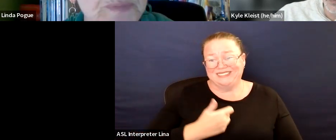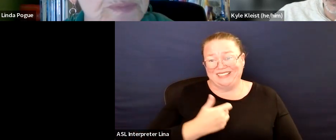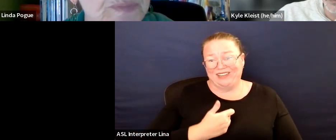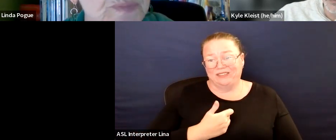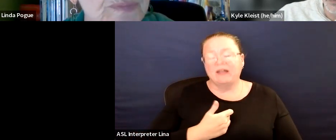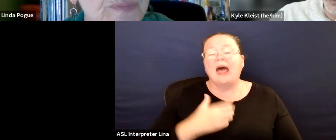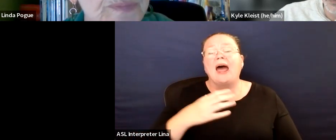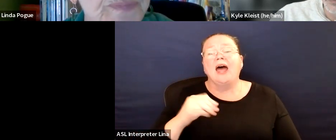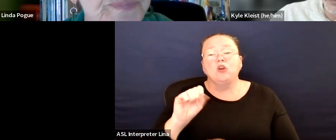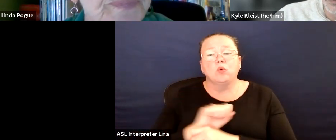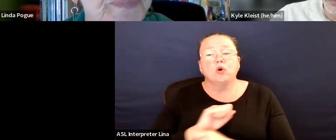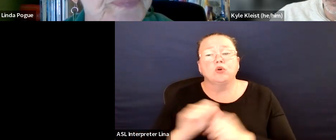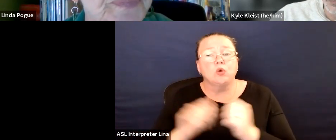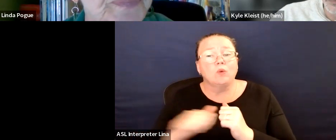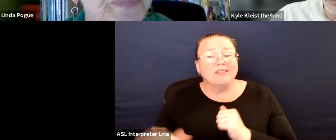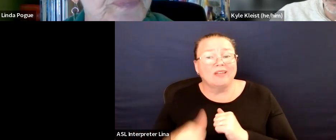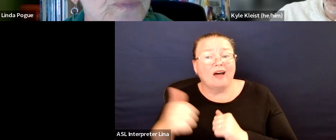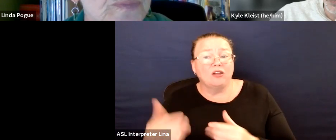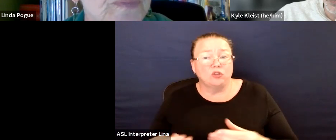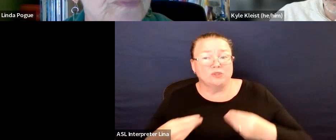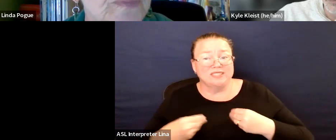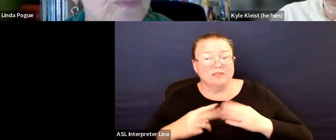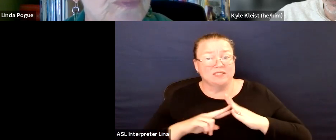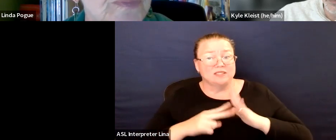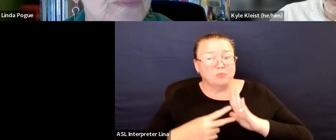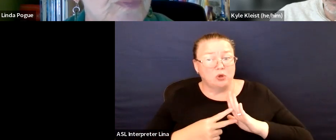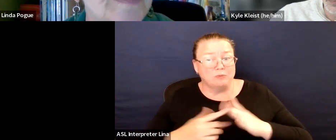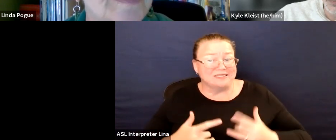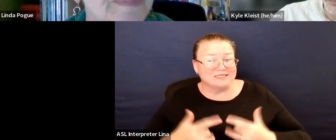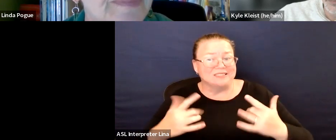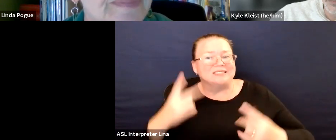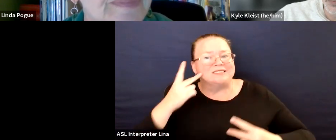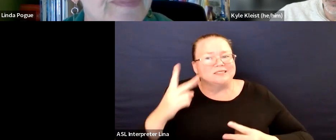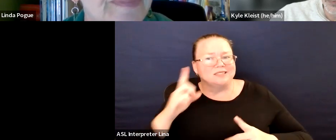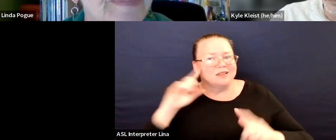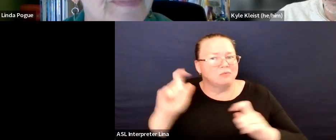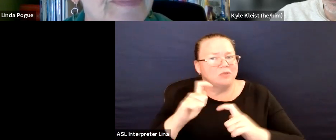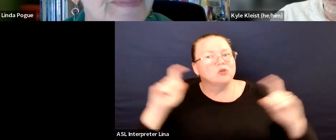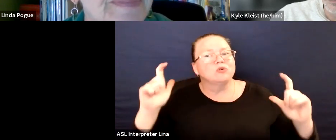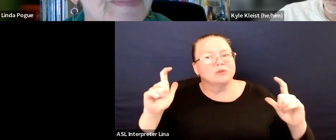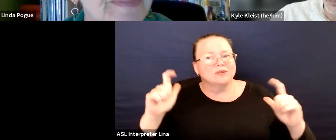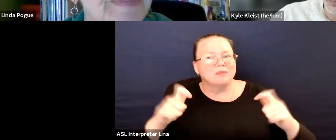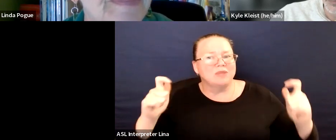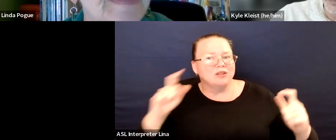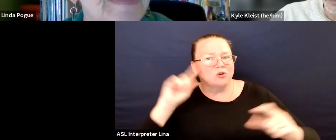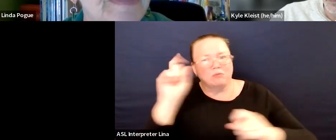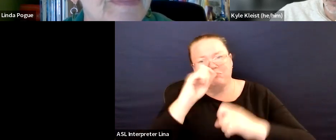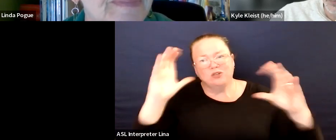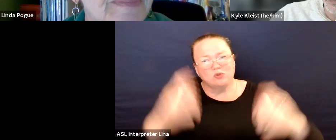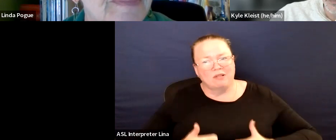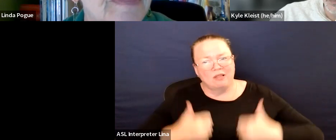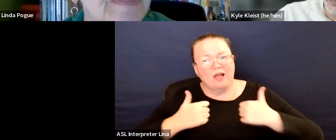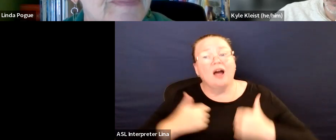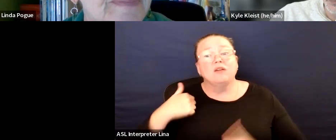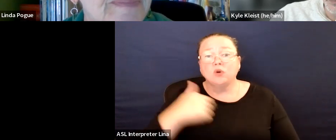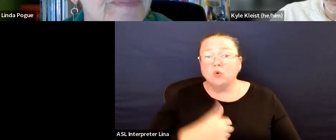and working with others gives us purpose, joy, and seeing the bigger picture of life. And we see